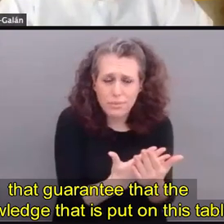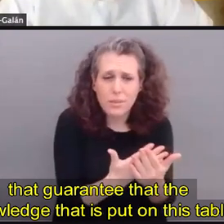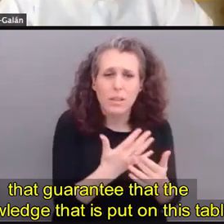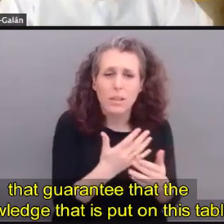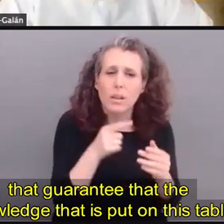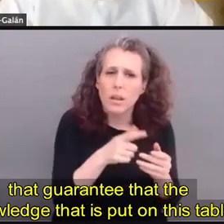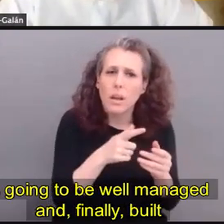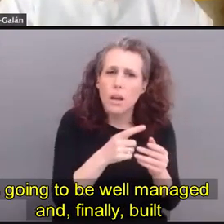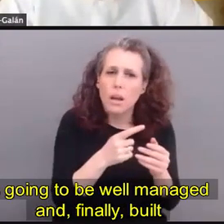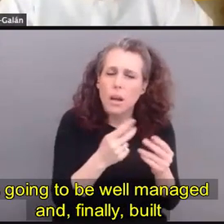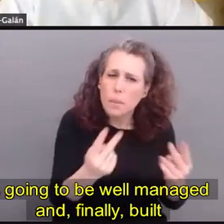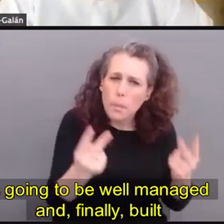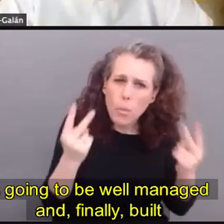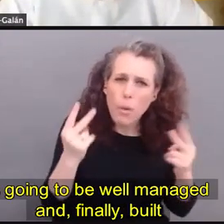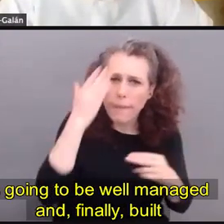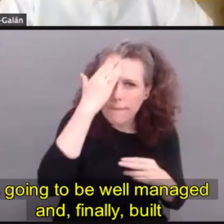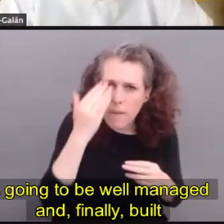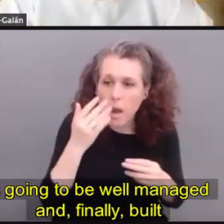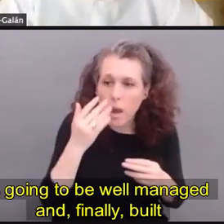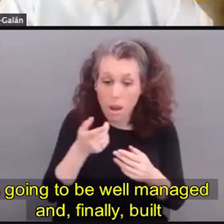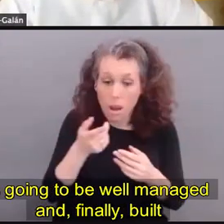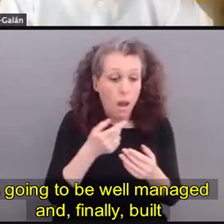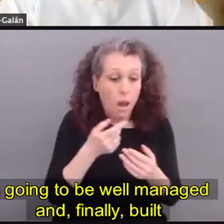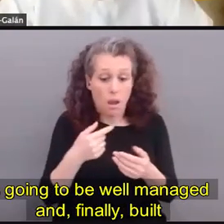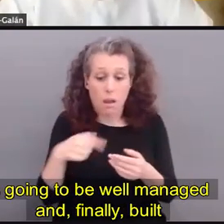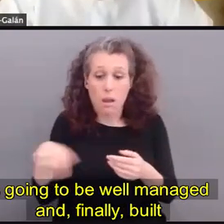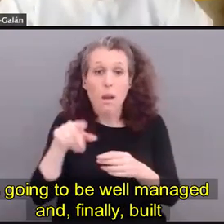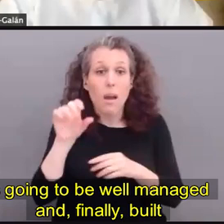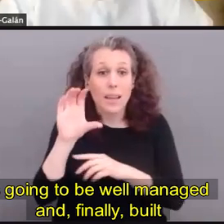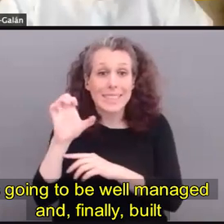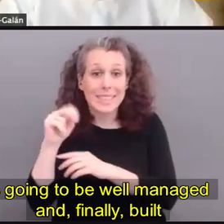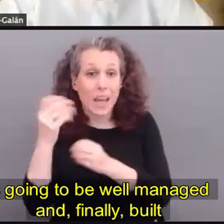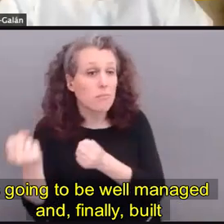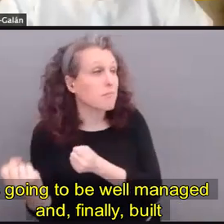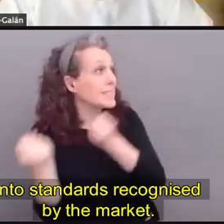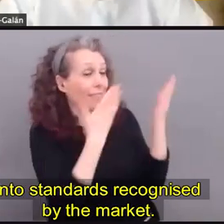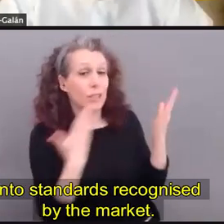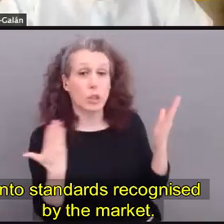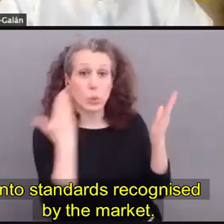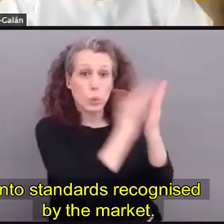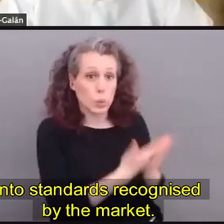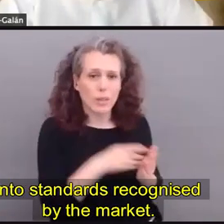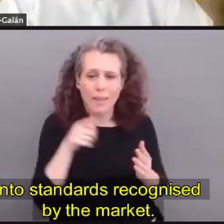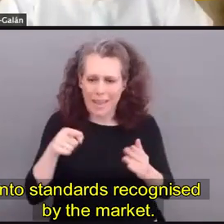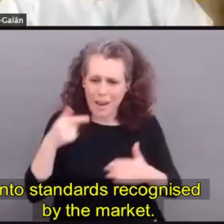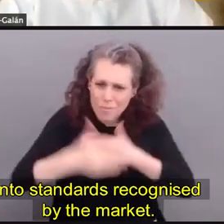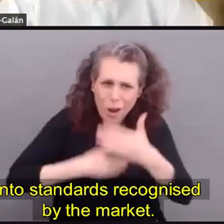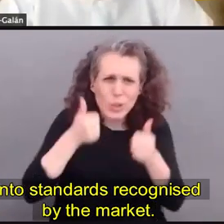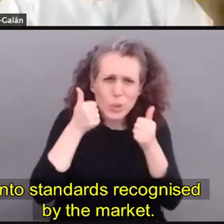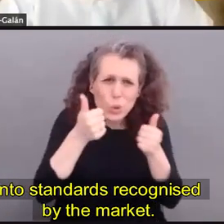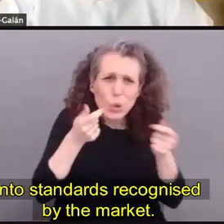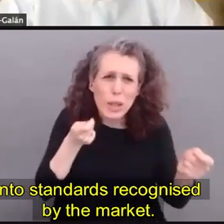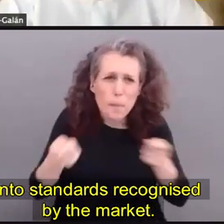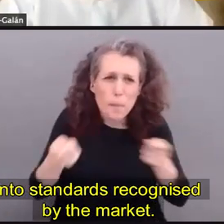on these tables is going to be well managed and finally built into